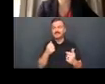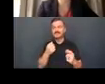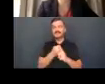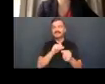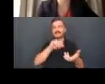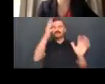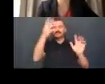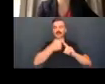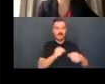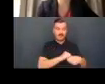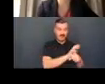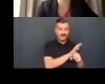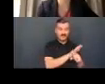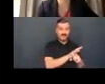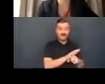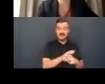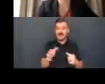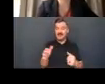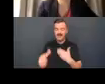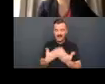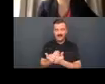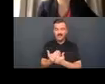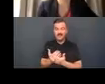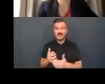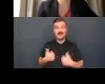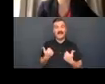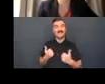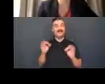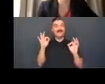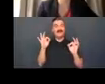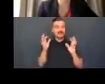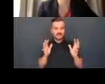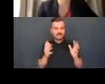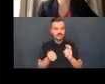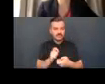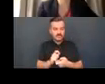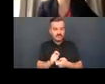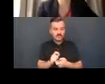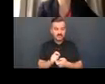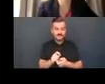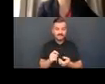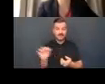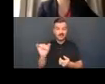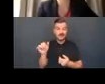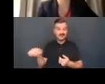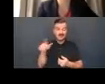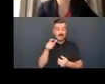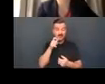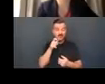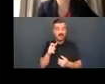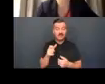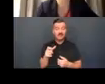-19 pandemic altered everyone's context for living, which included the context of participants' informal,